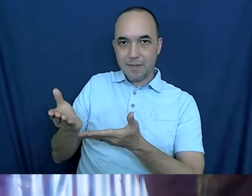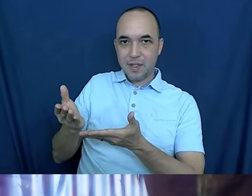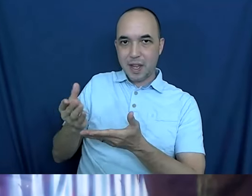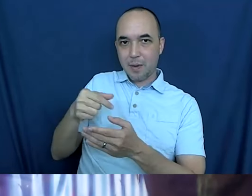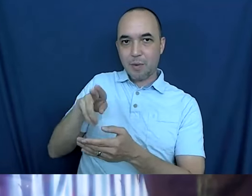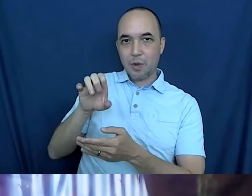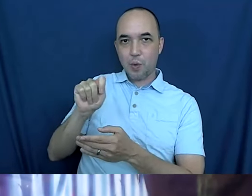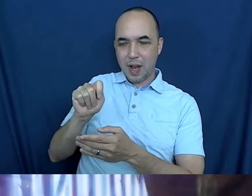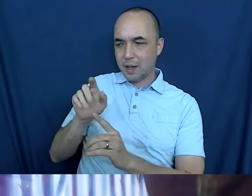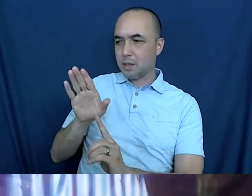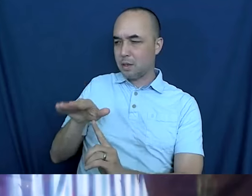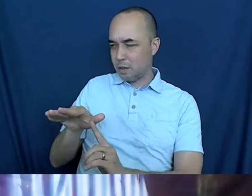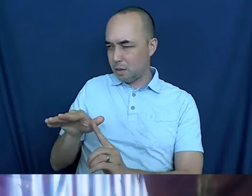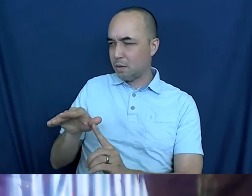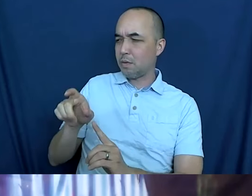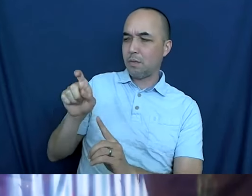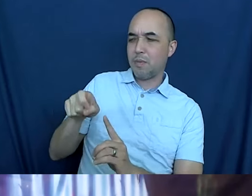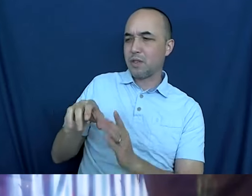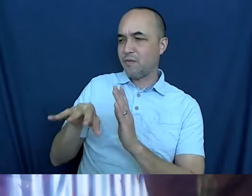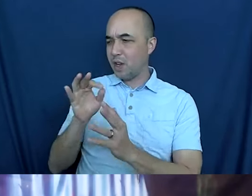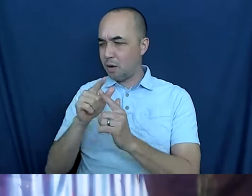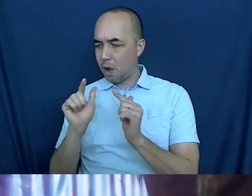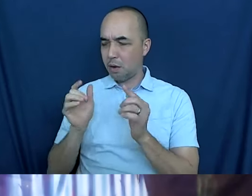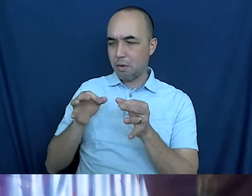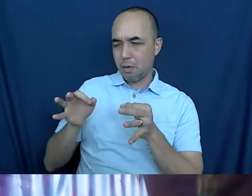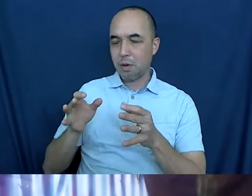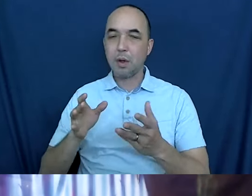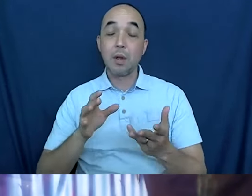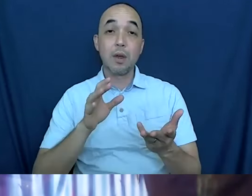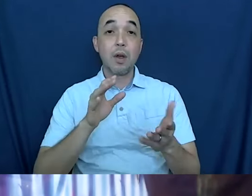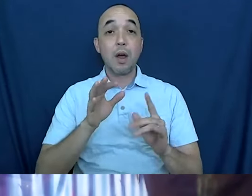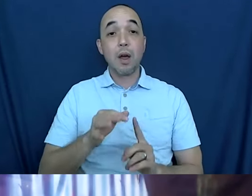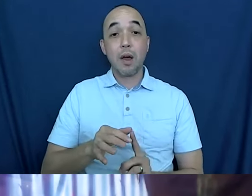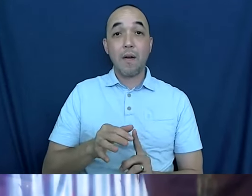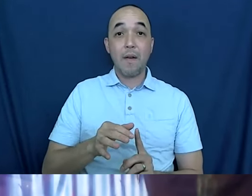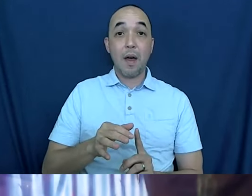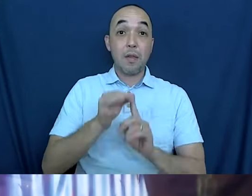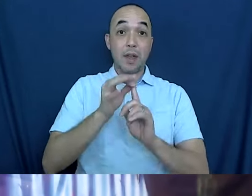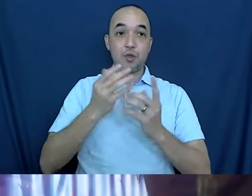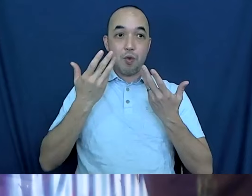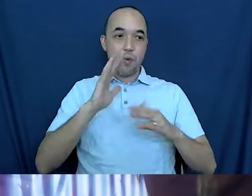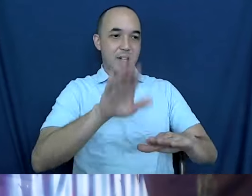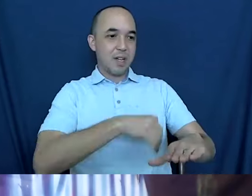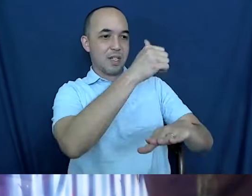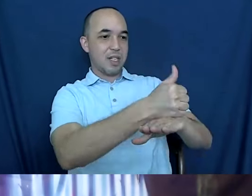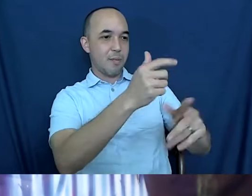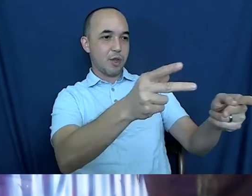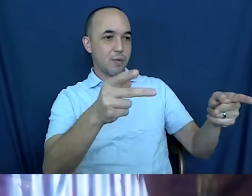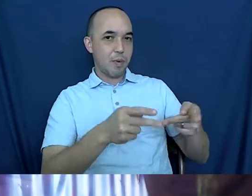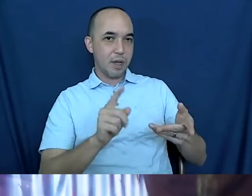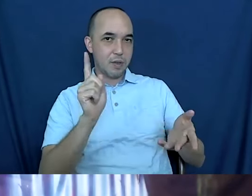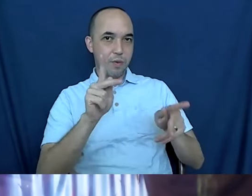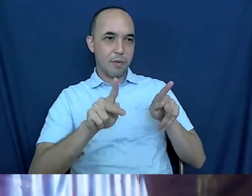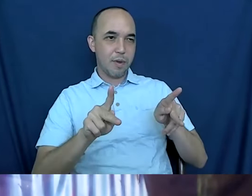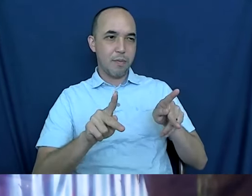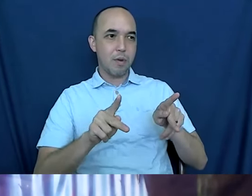You really want, unless you're already in an established place where people are anticipating those things,